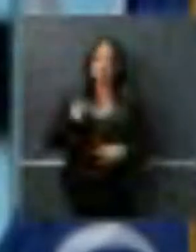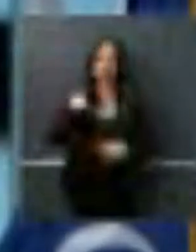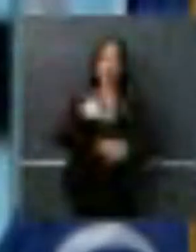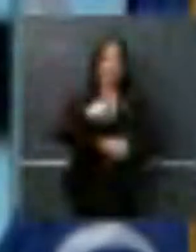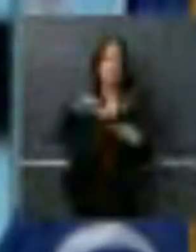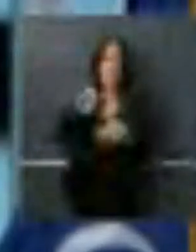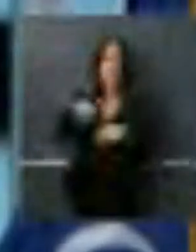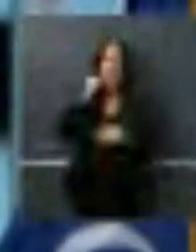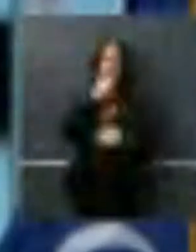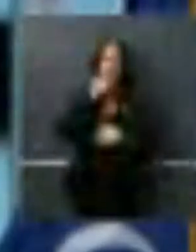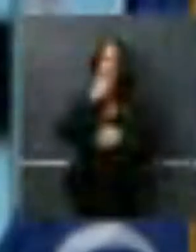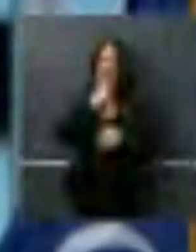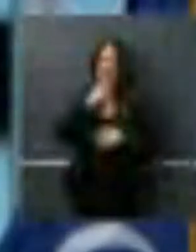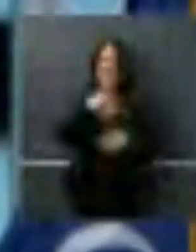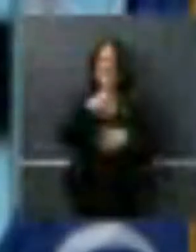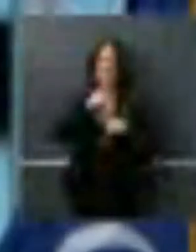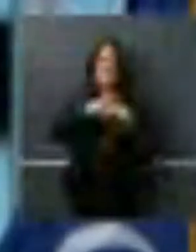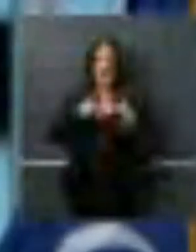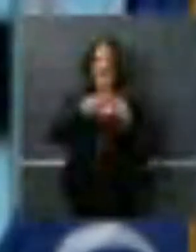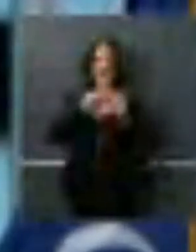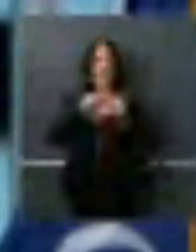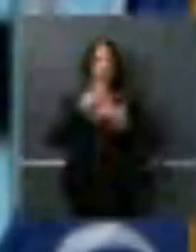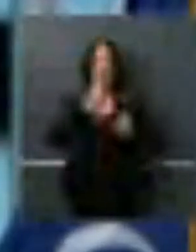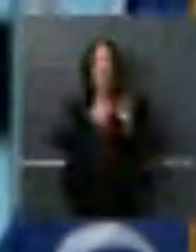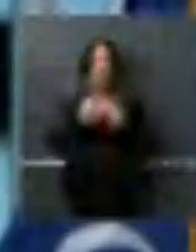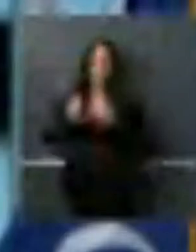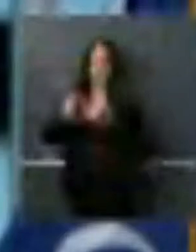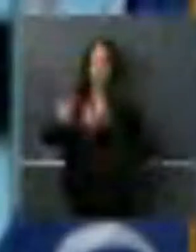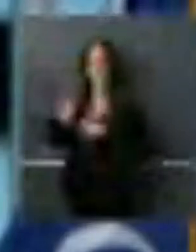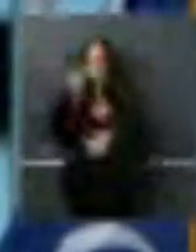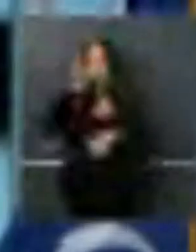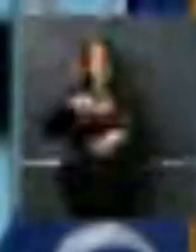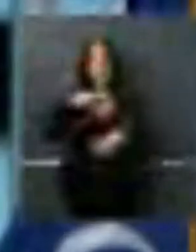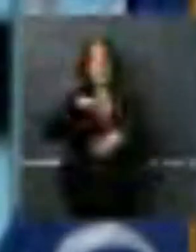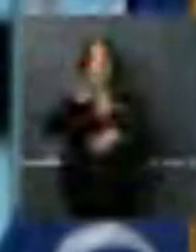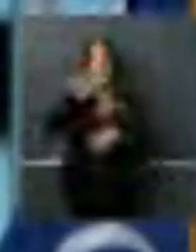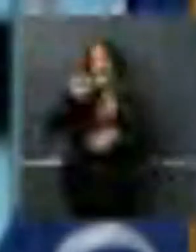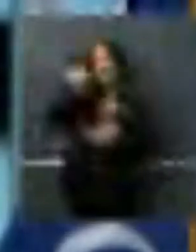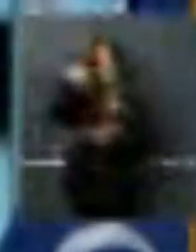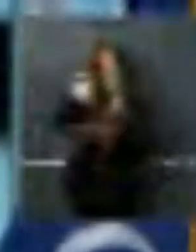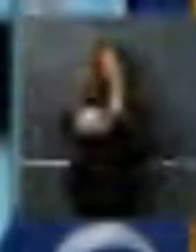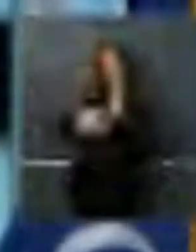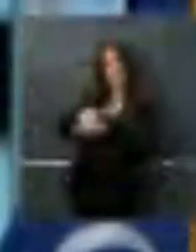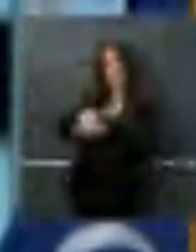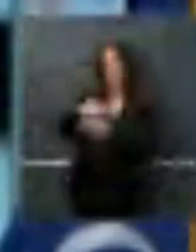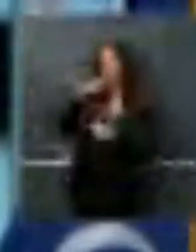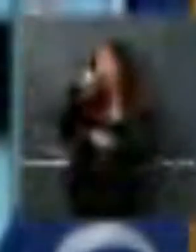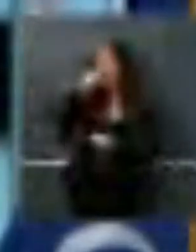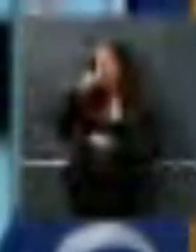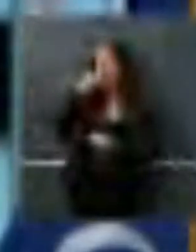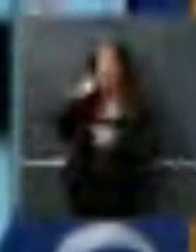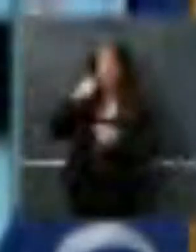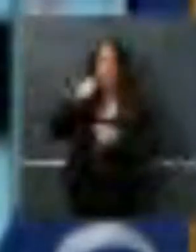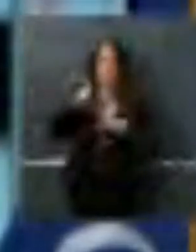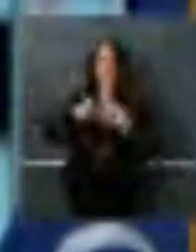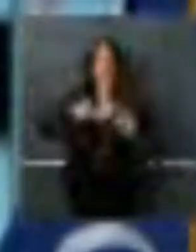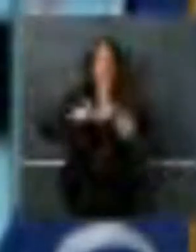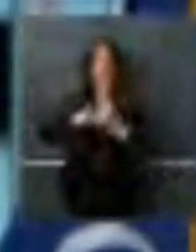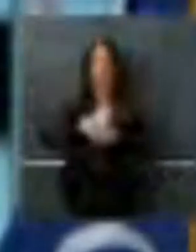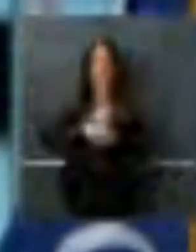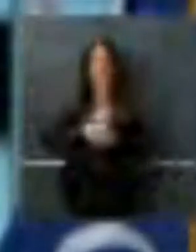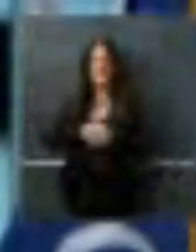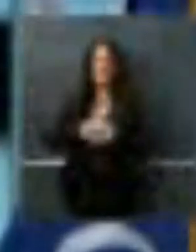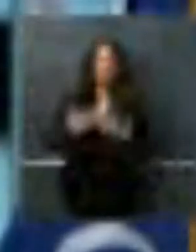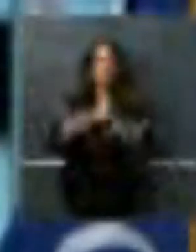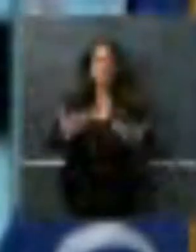Those 90,000 swabs for specimen collections, that works through the process of this task force in terms of how